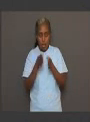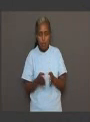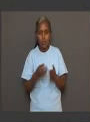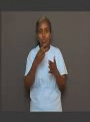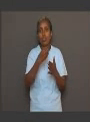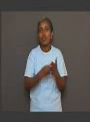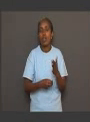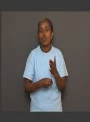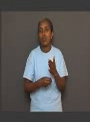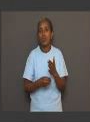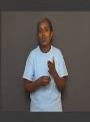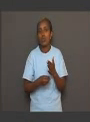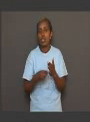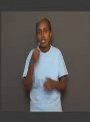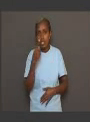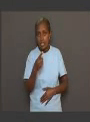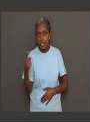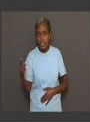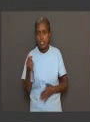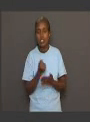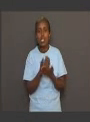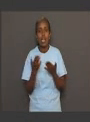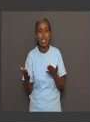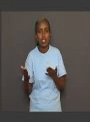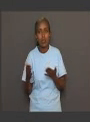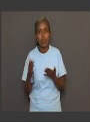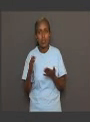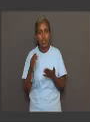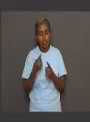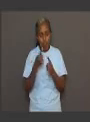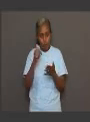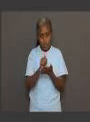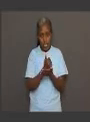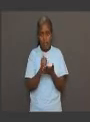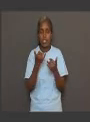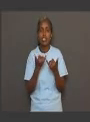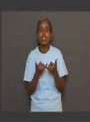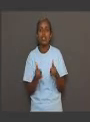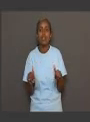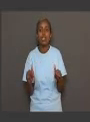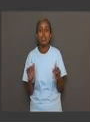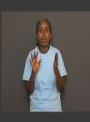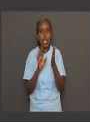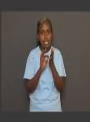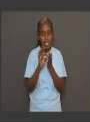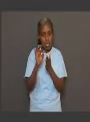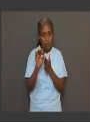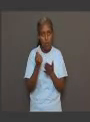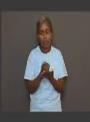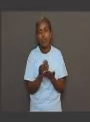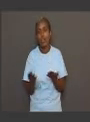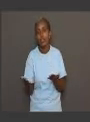value of each item from the average divided by the number